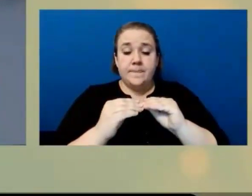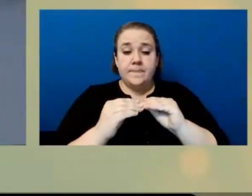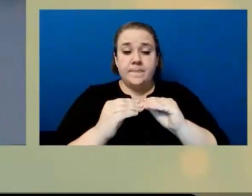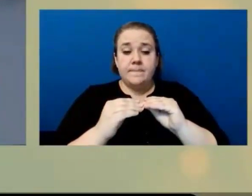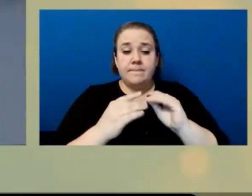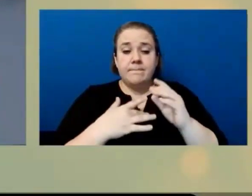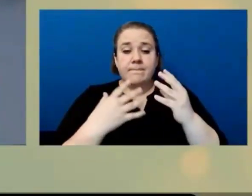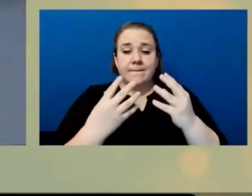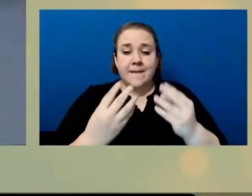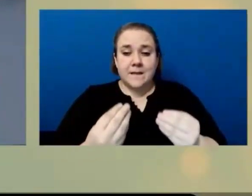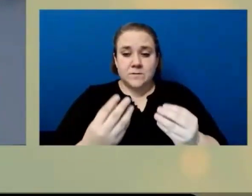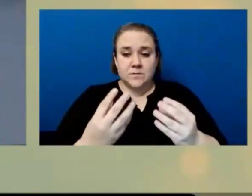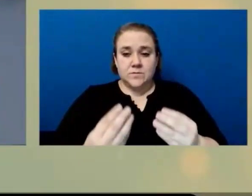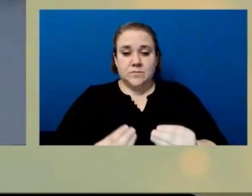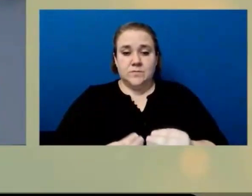in tenderness?